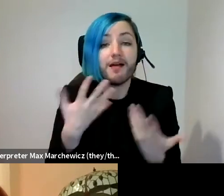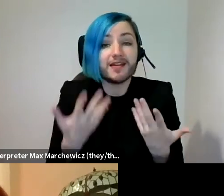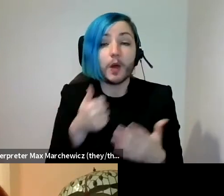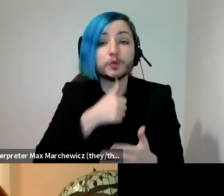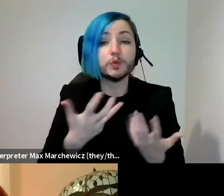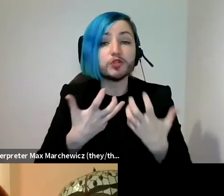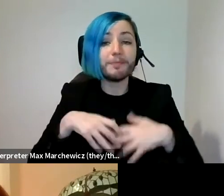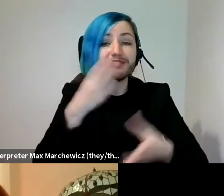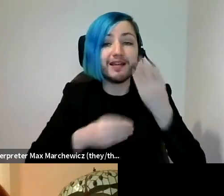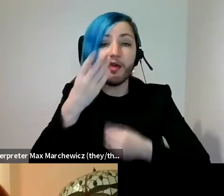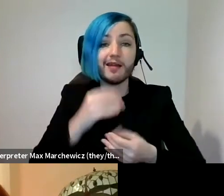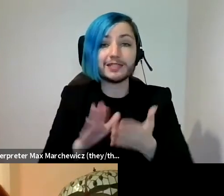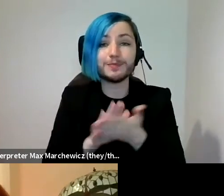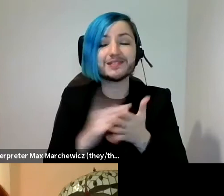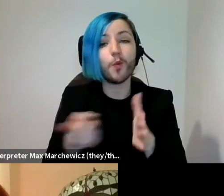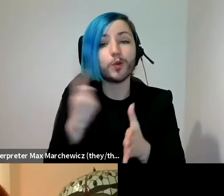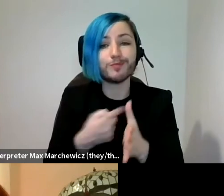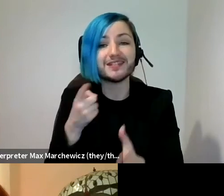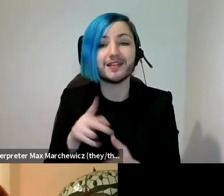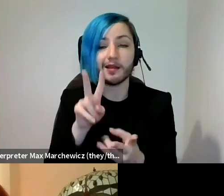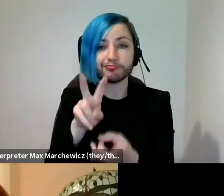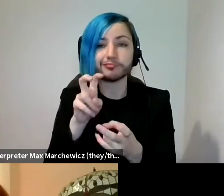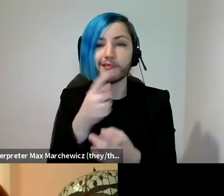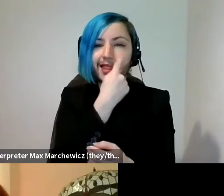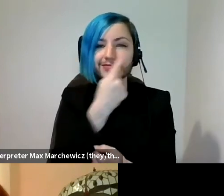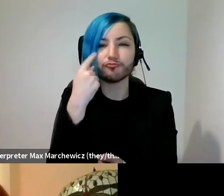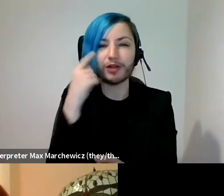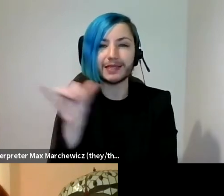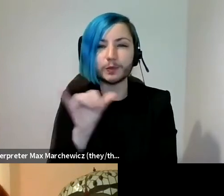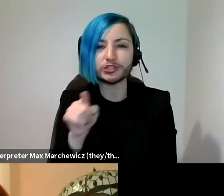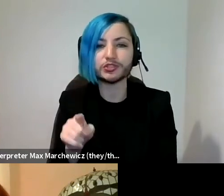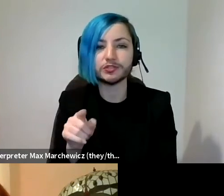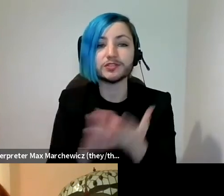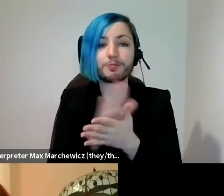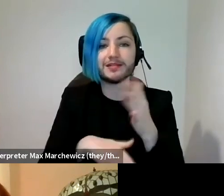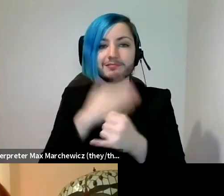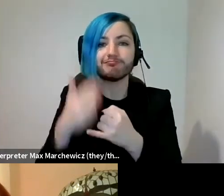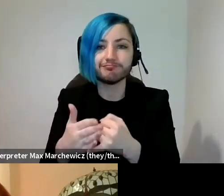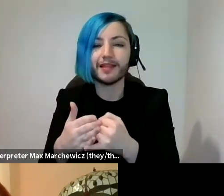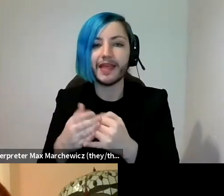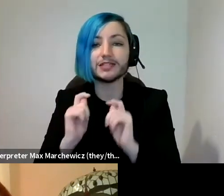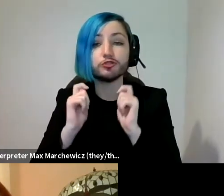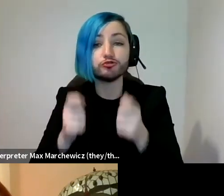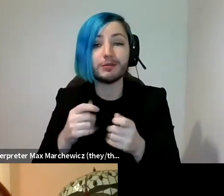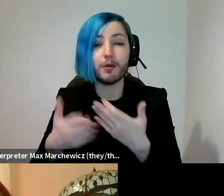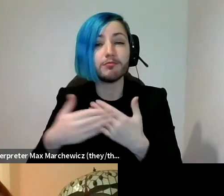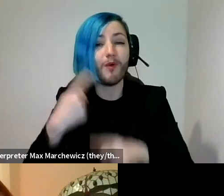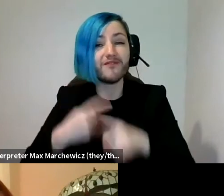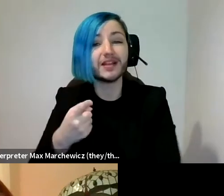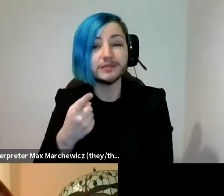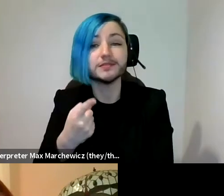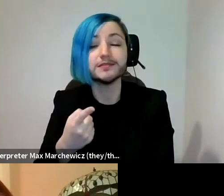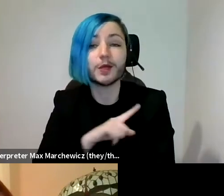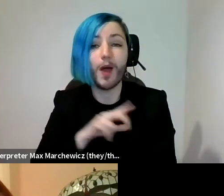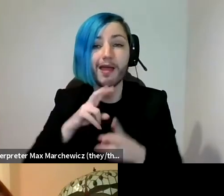that, which speeds up the ability, in the end, the ability to treat people. And so those are just